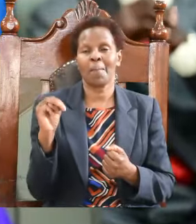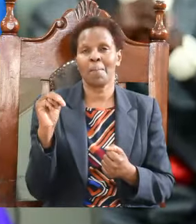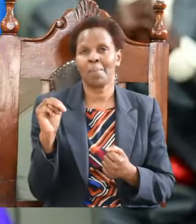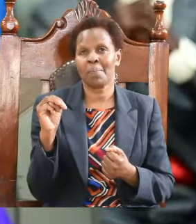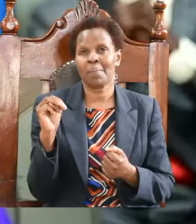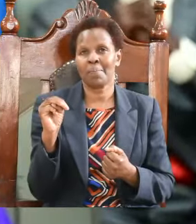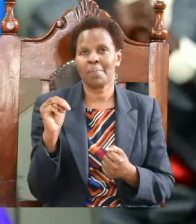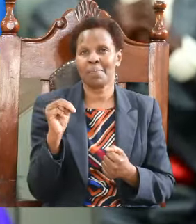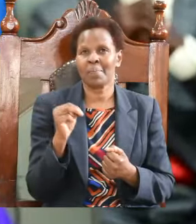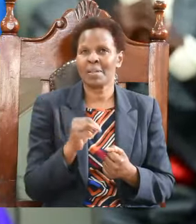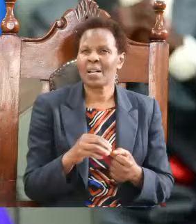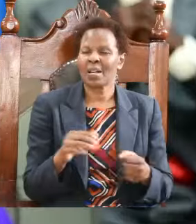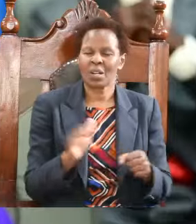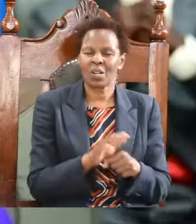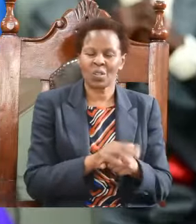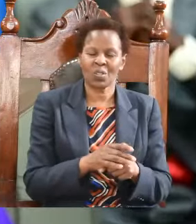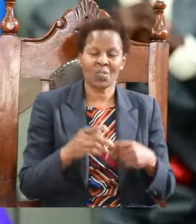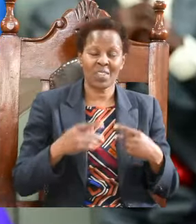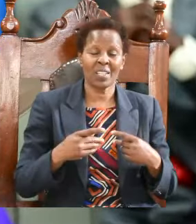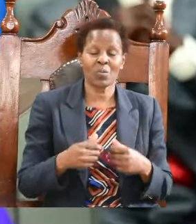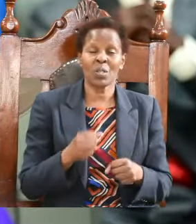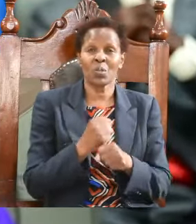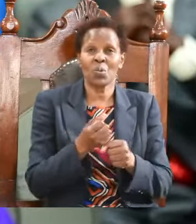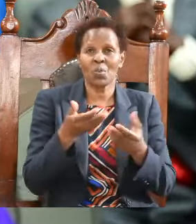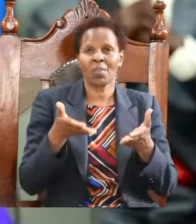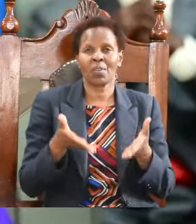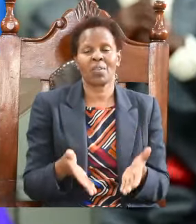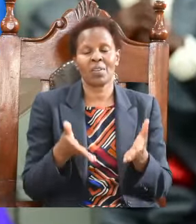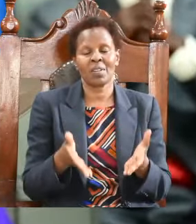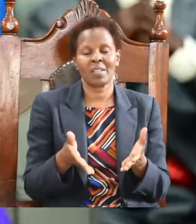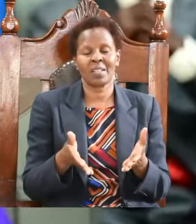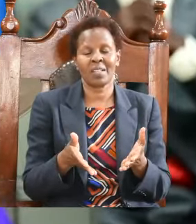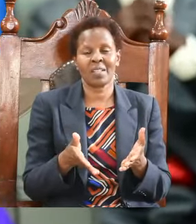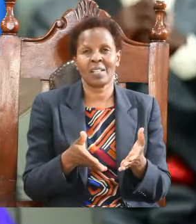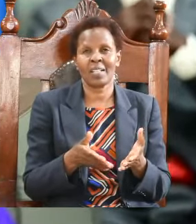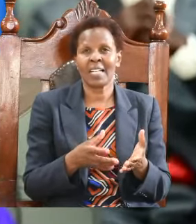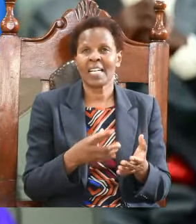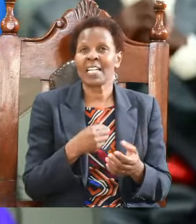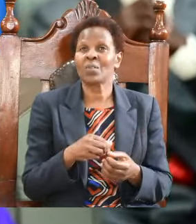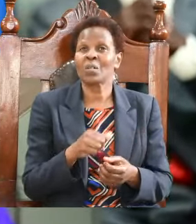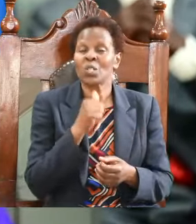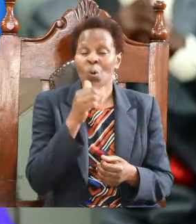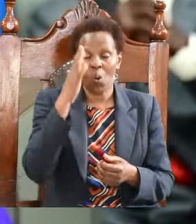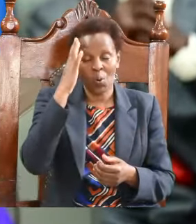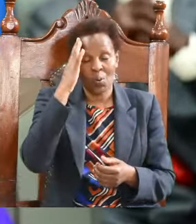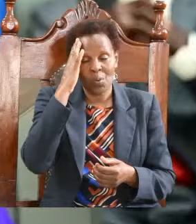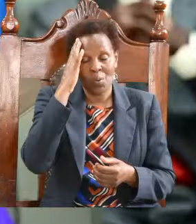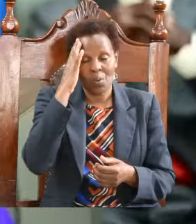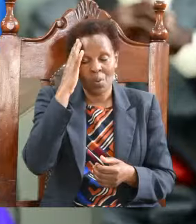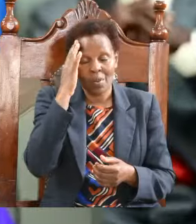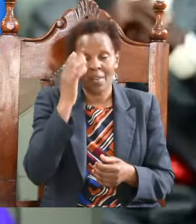Maybe there are many things that we do here, and we do not know about